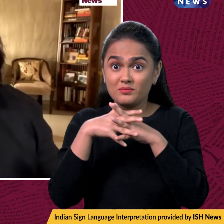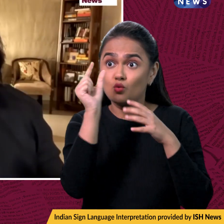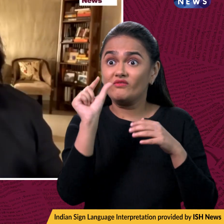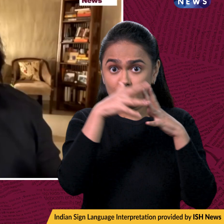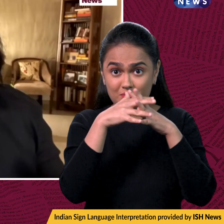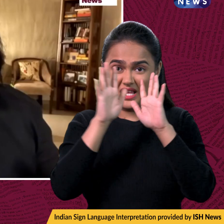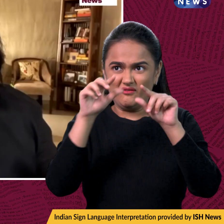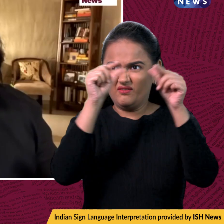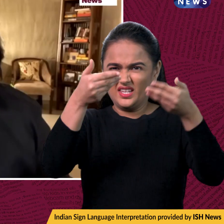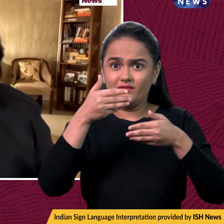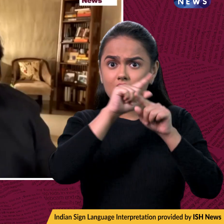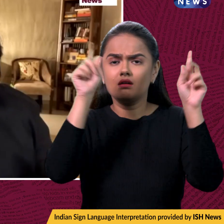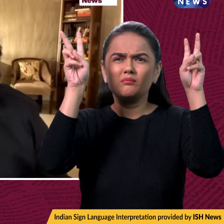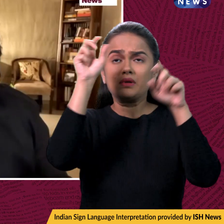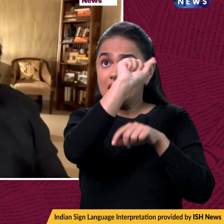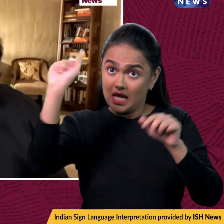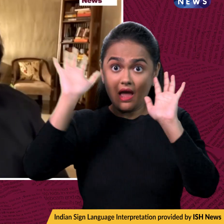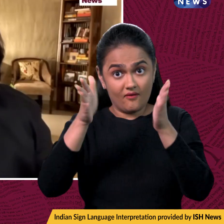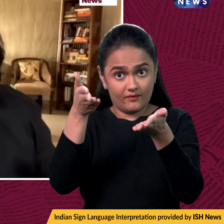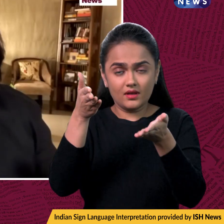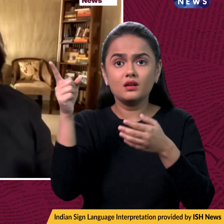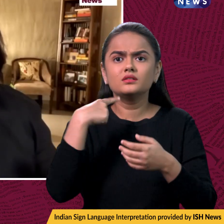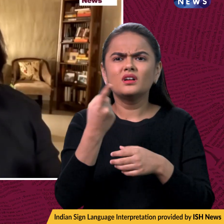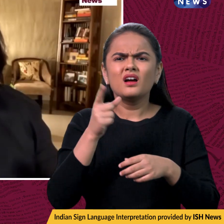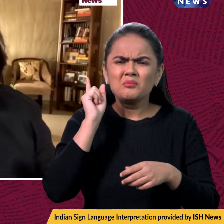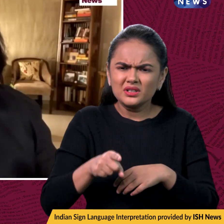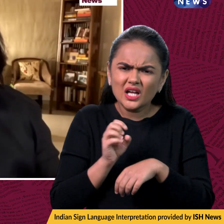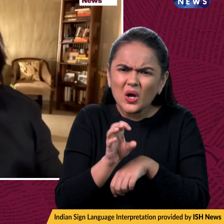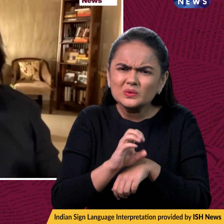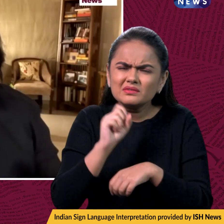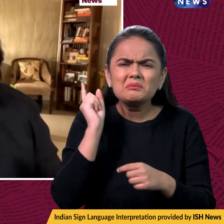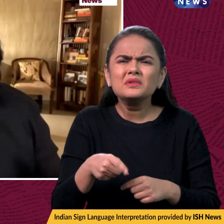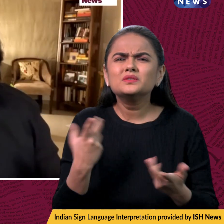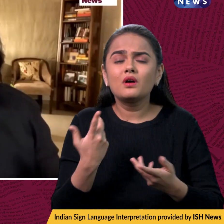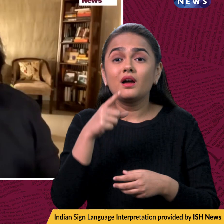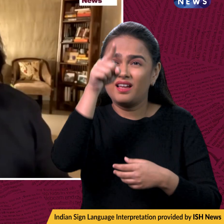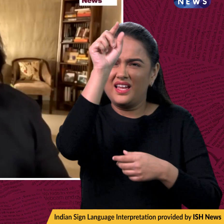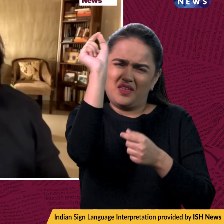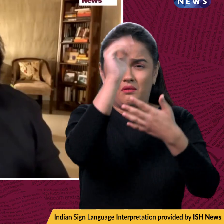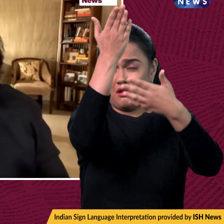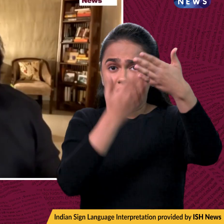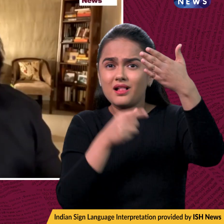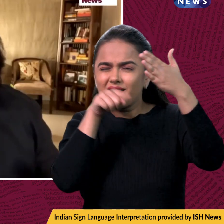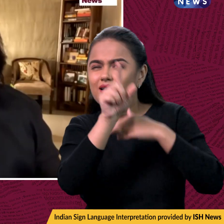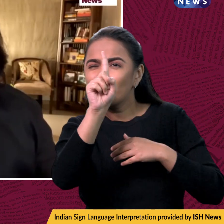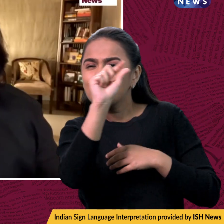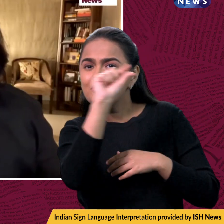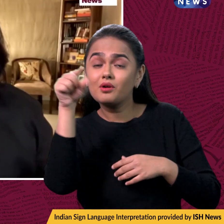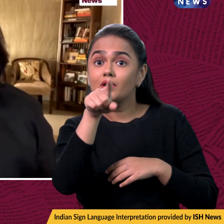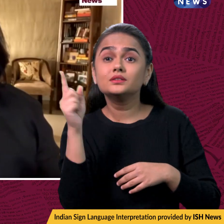on the university website, has a header titled "Why Counselling Sessions Are Required." In one of the points it says, and I